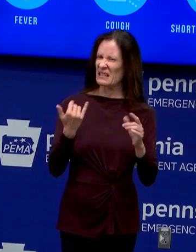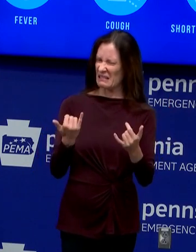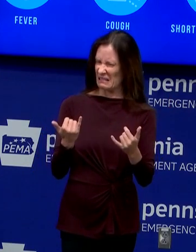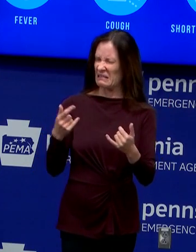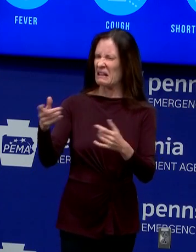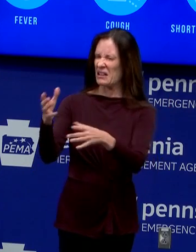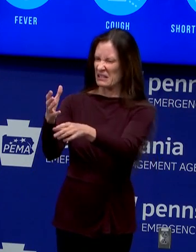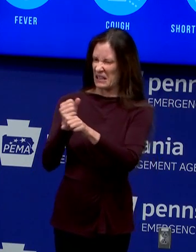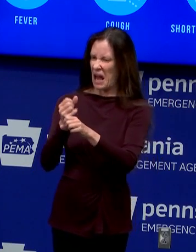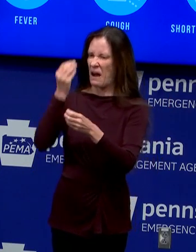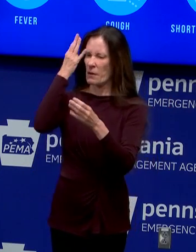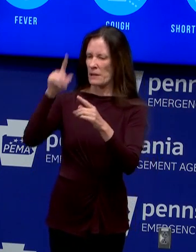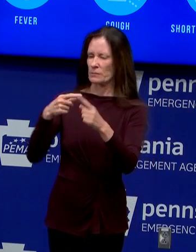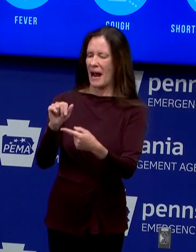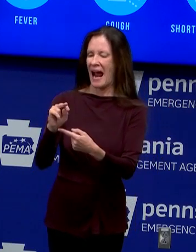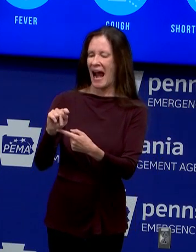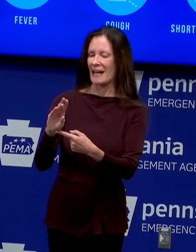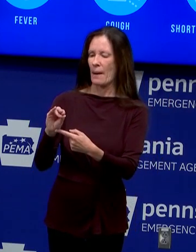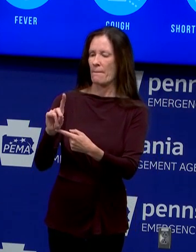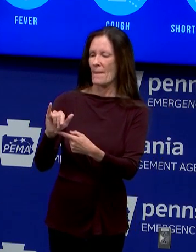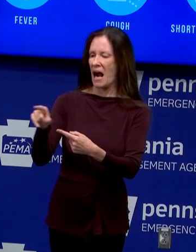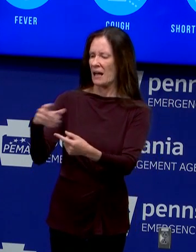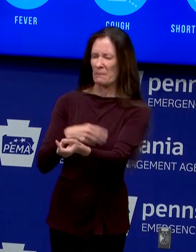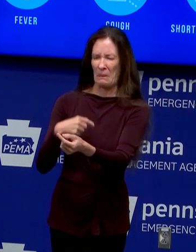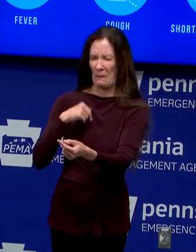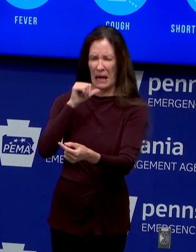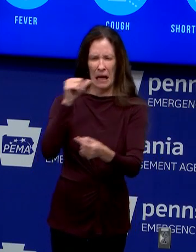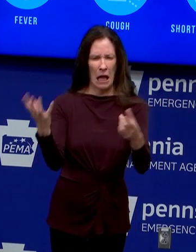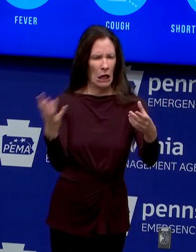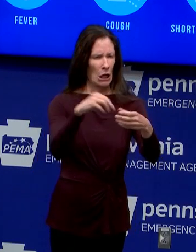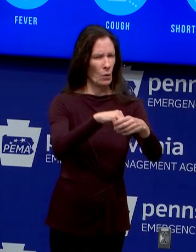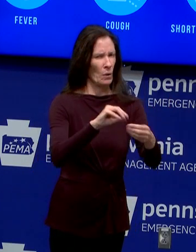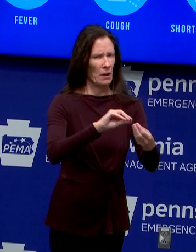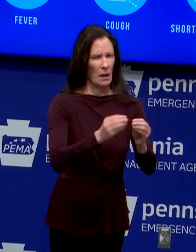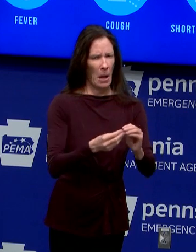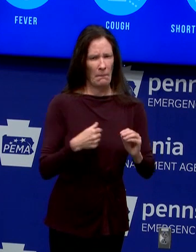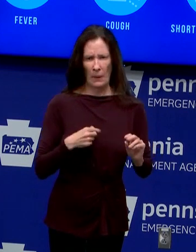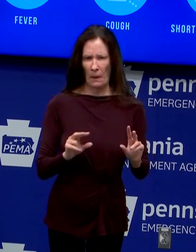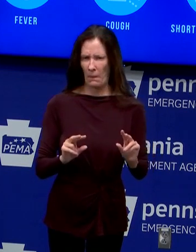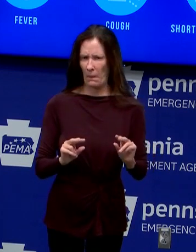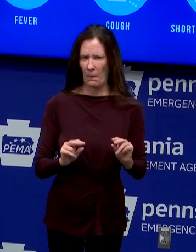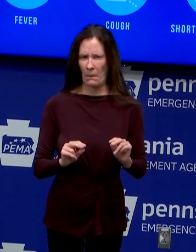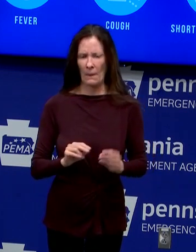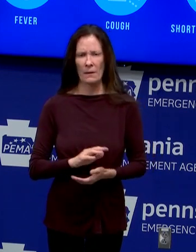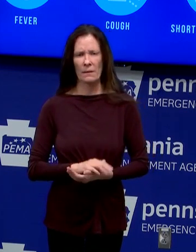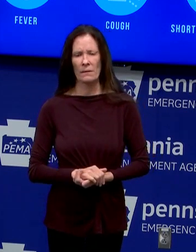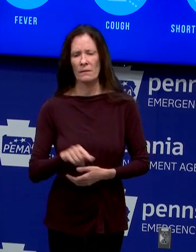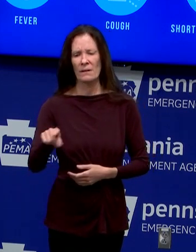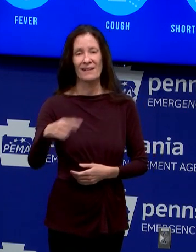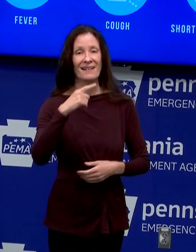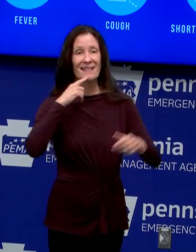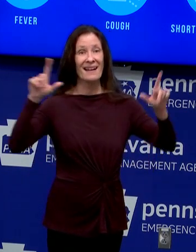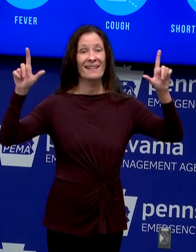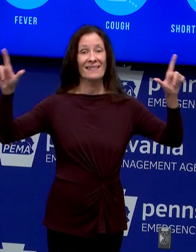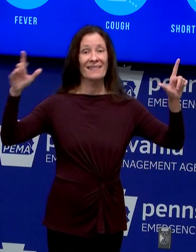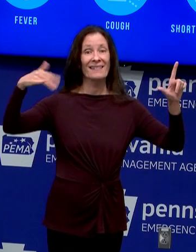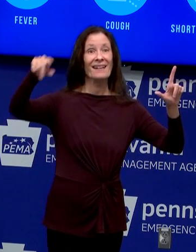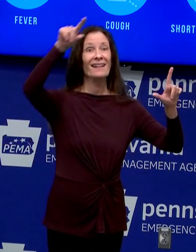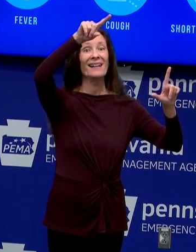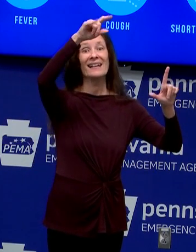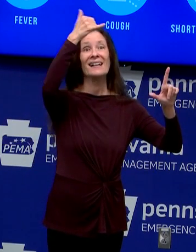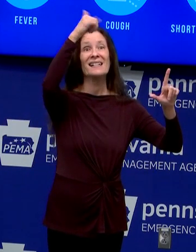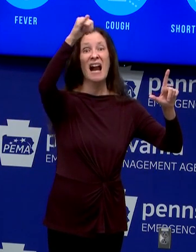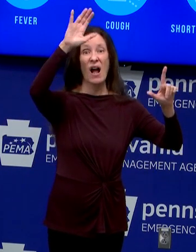From the Altoona Mirror, if moving to a yellow causes infections, how long would it take for you to realize that, and how do you plan